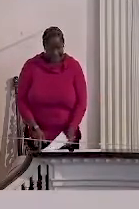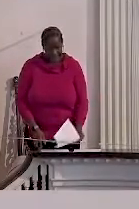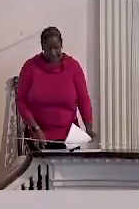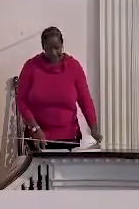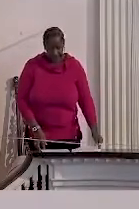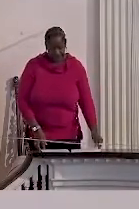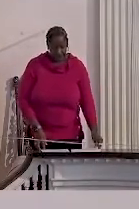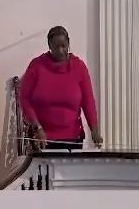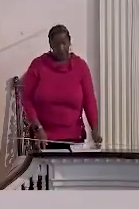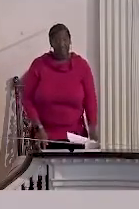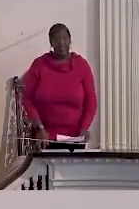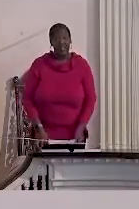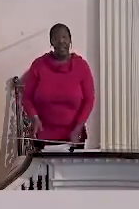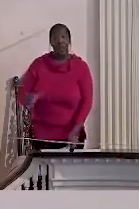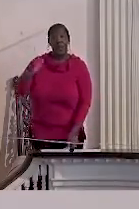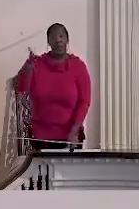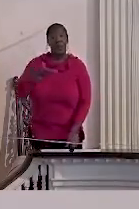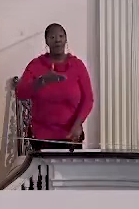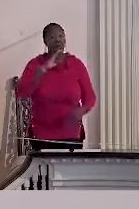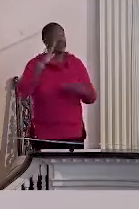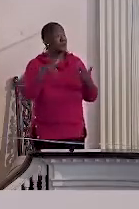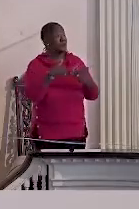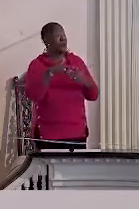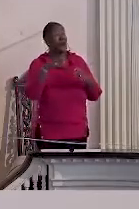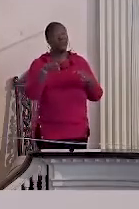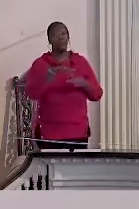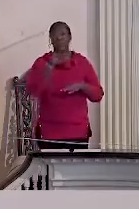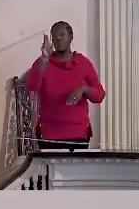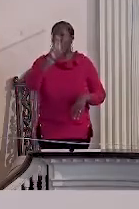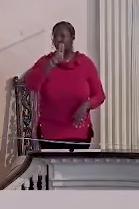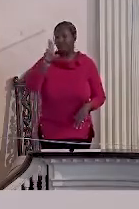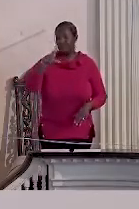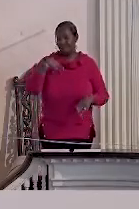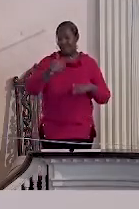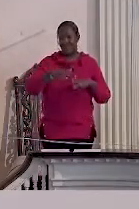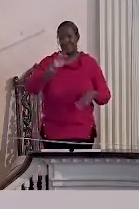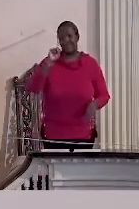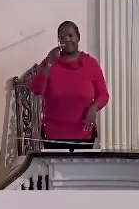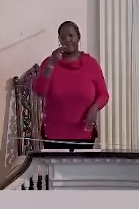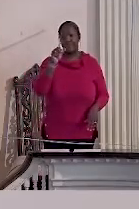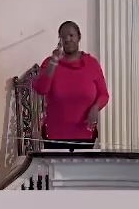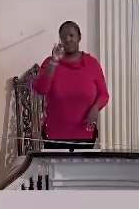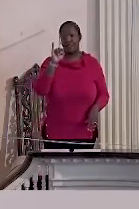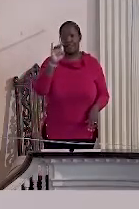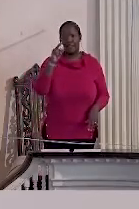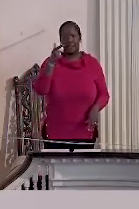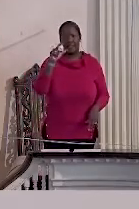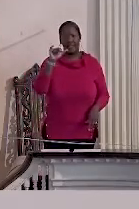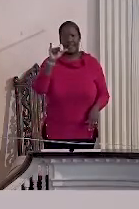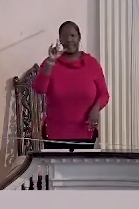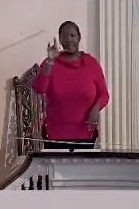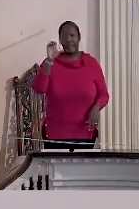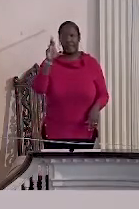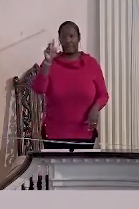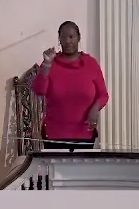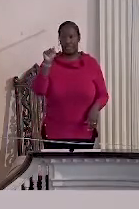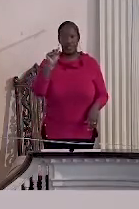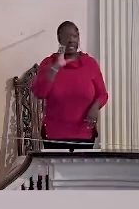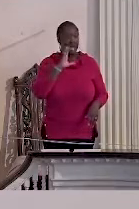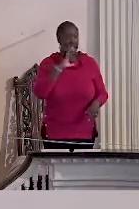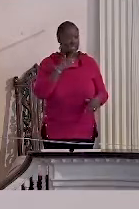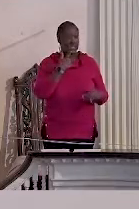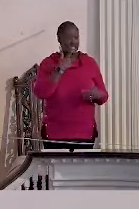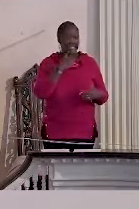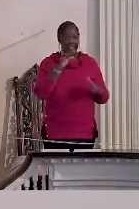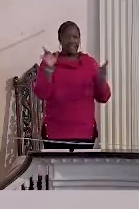Welcome to All Souls Church Unitarian. I'm Sherry Gilbert. Everybody asks me how I pronounce my name. I just say my name's Sherry Gilbert,